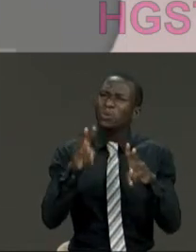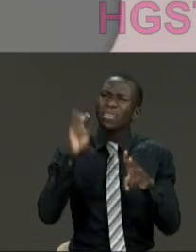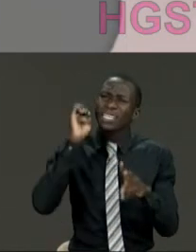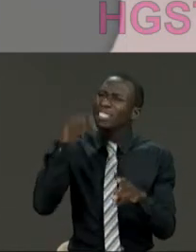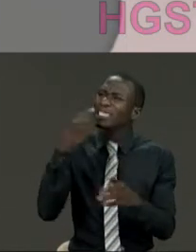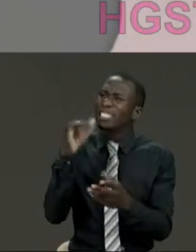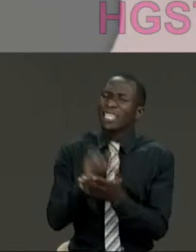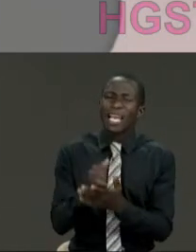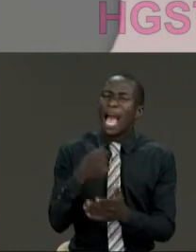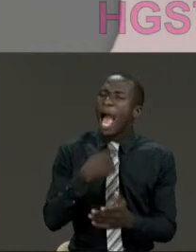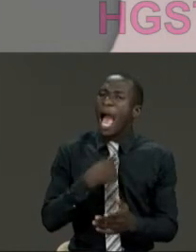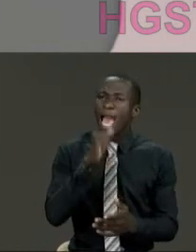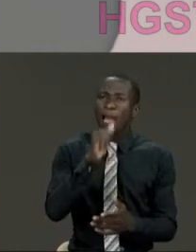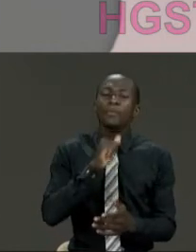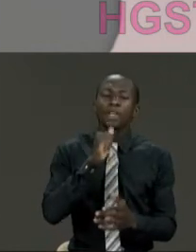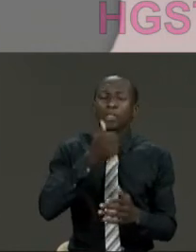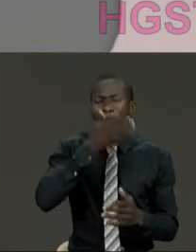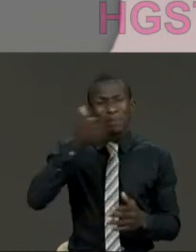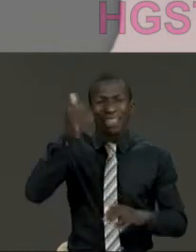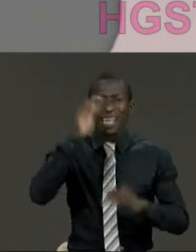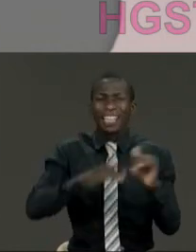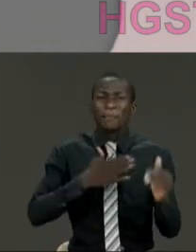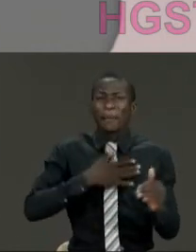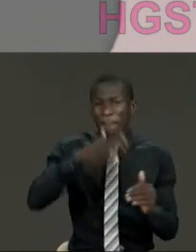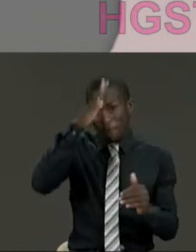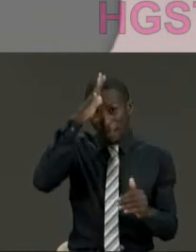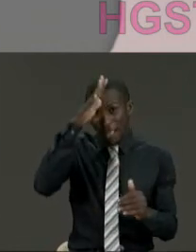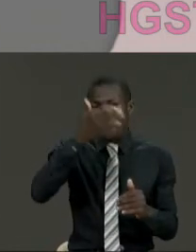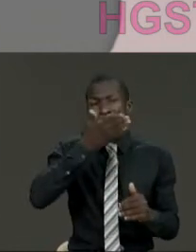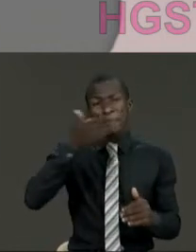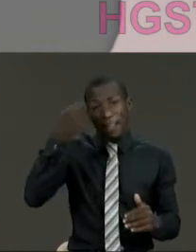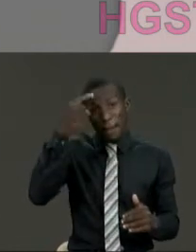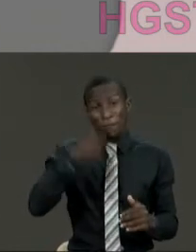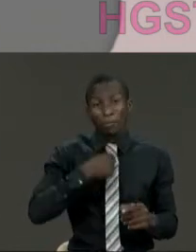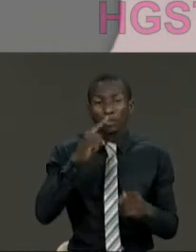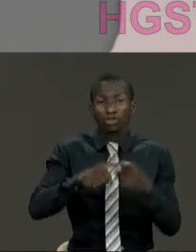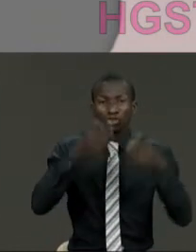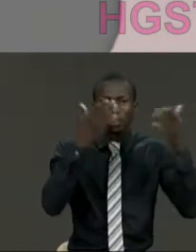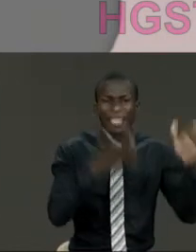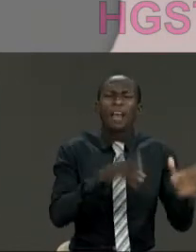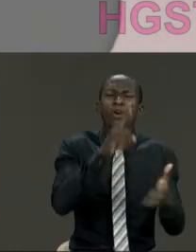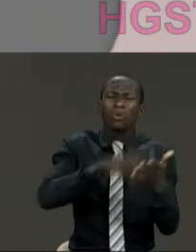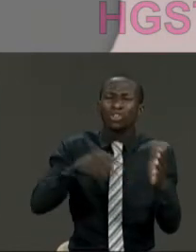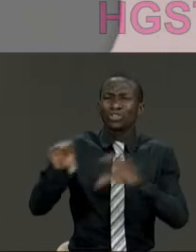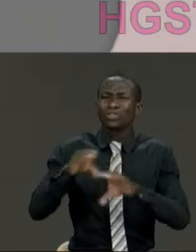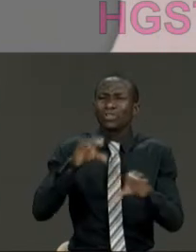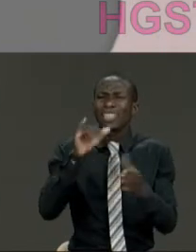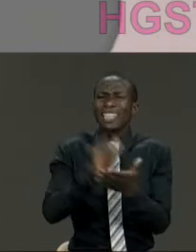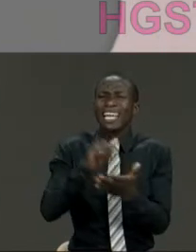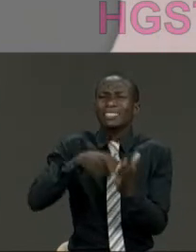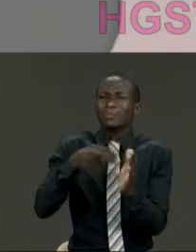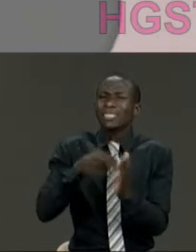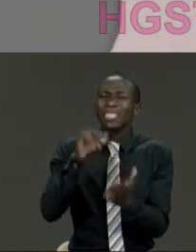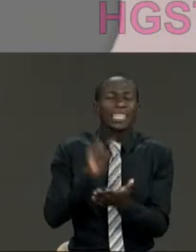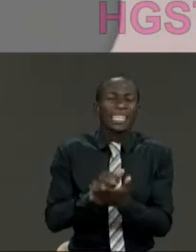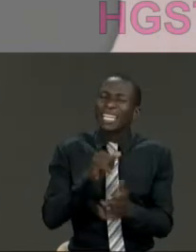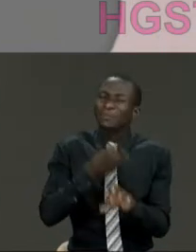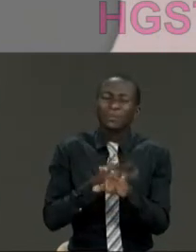better than my father. Better for me to die. What does that mean? That is a suicidal